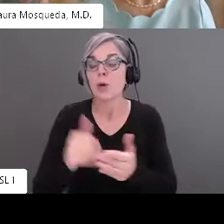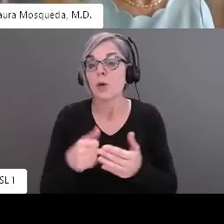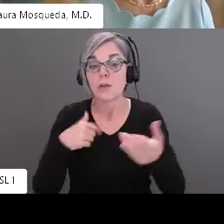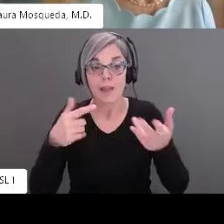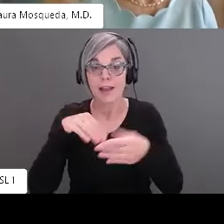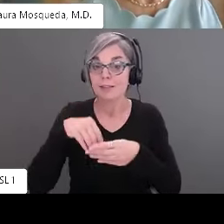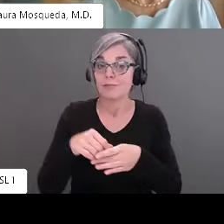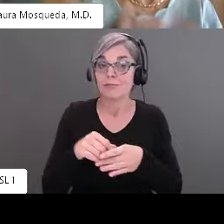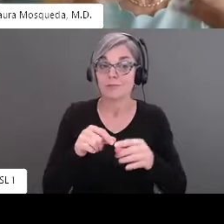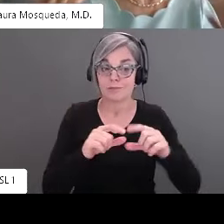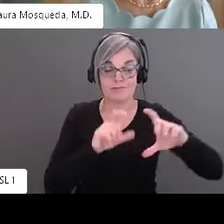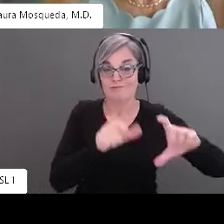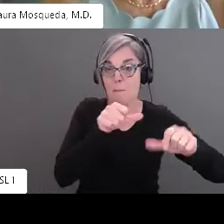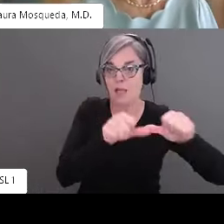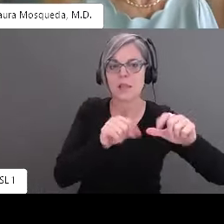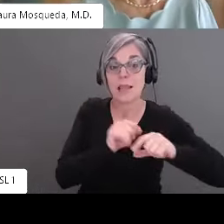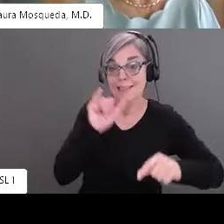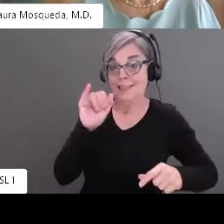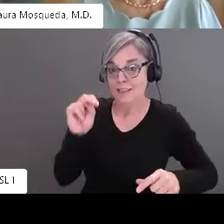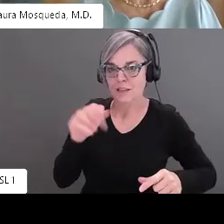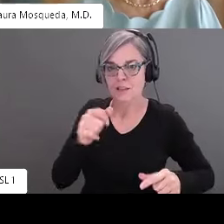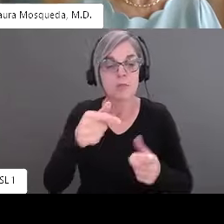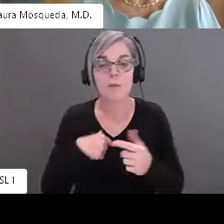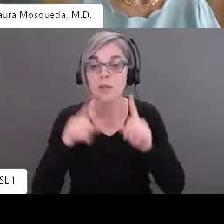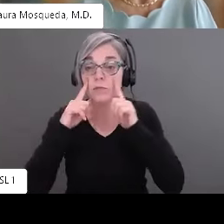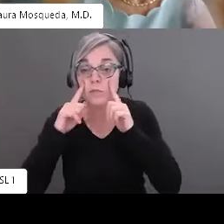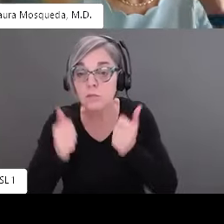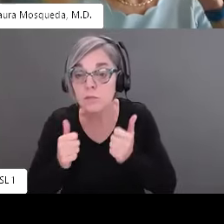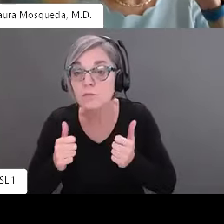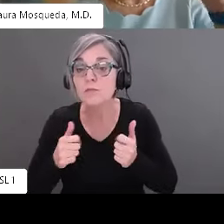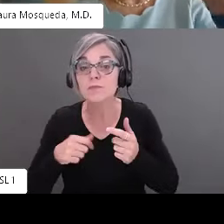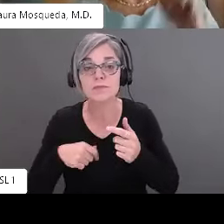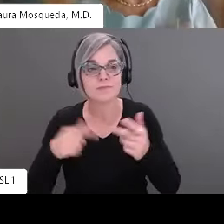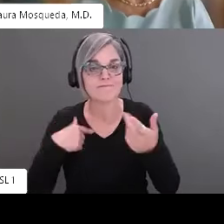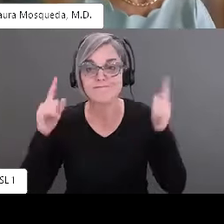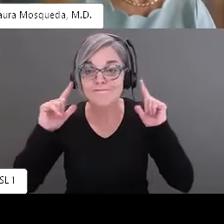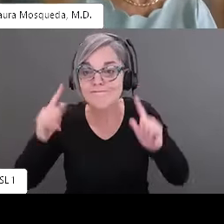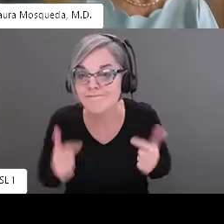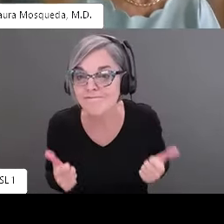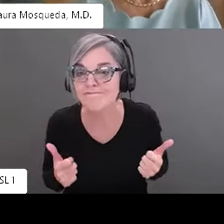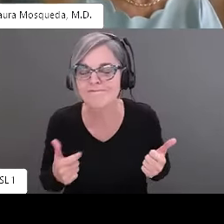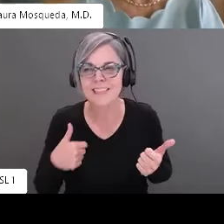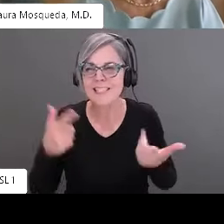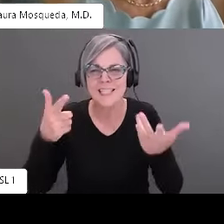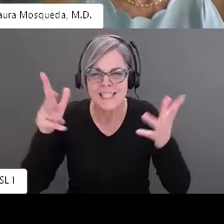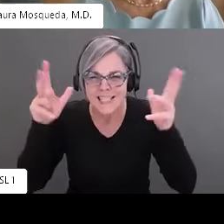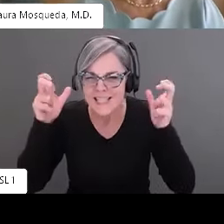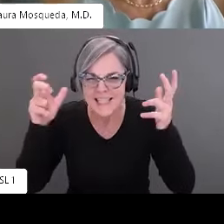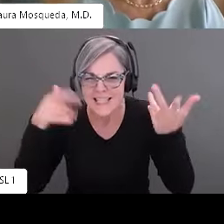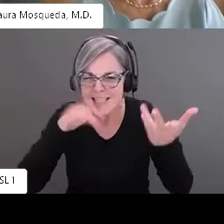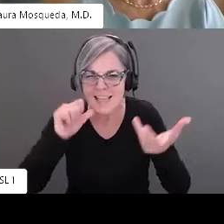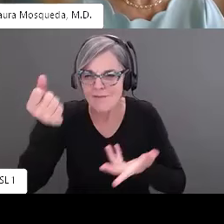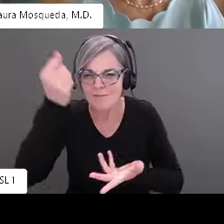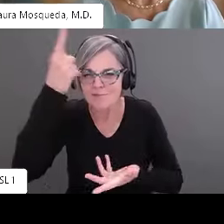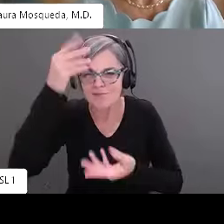loss, inability to understand information. Storage problems are what we tend to see with